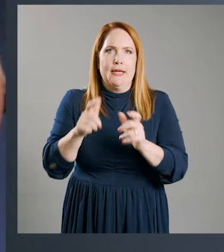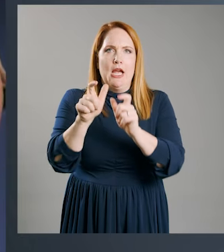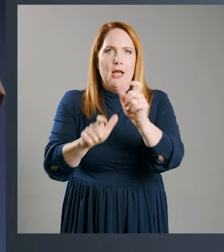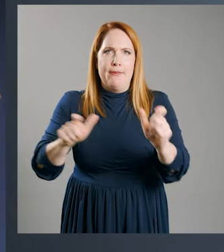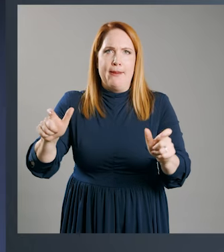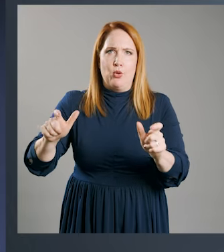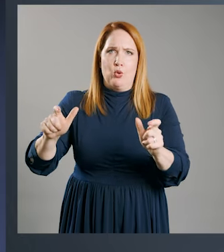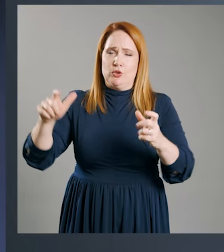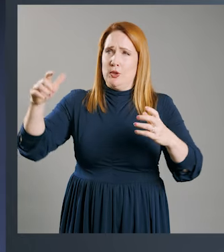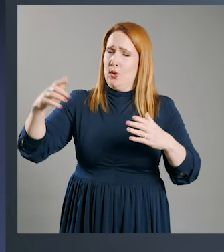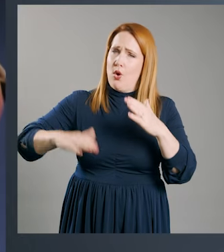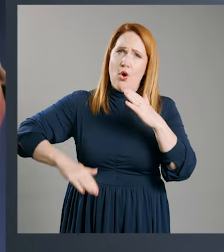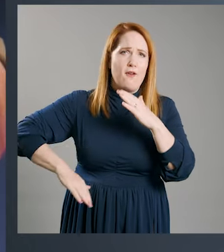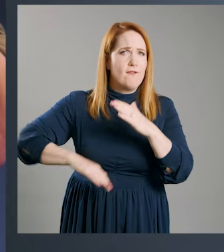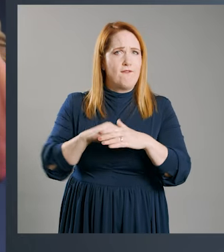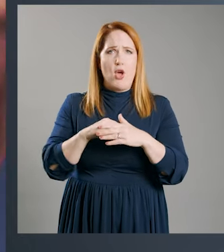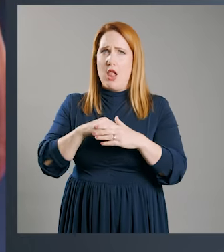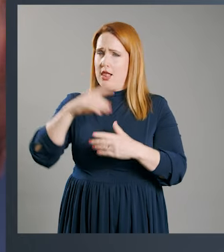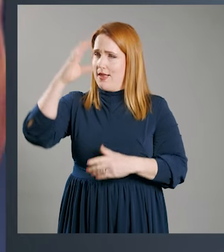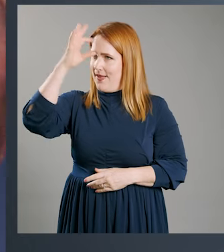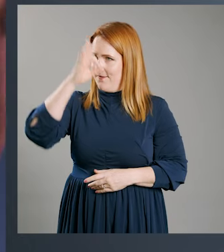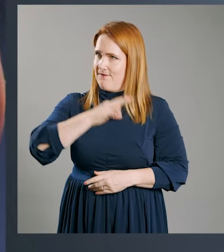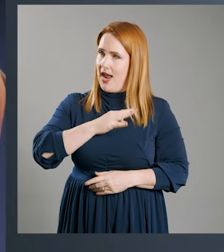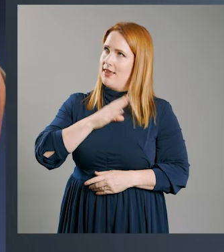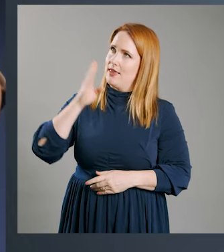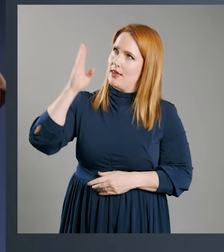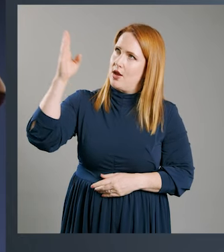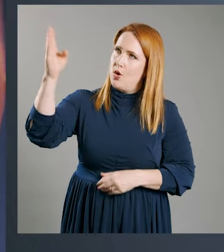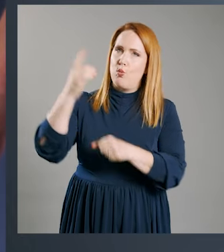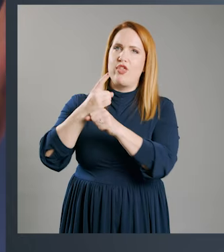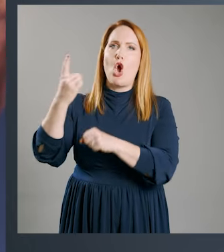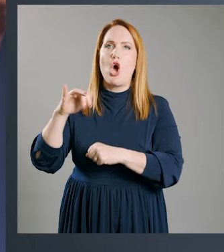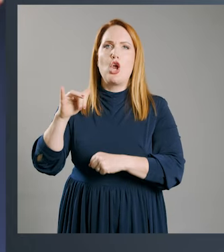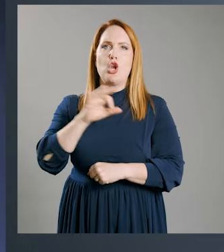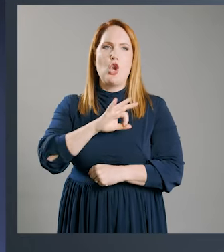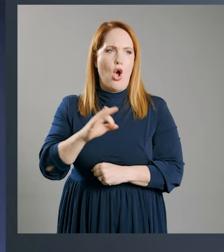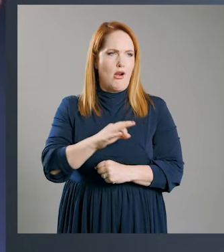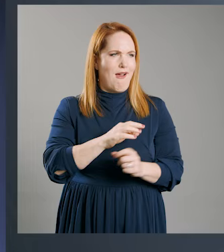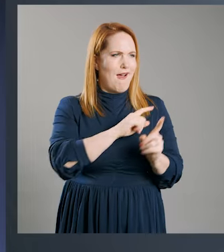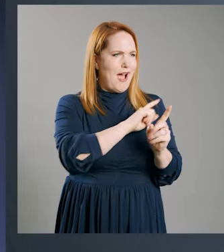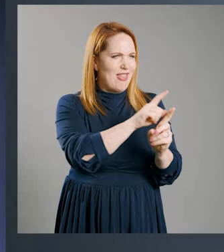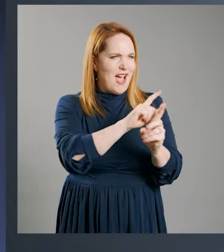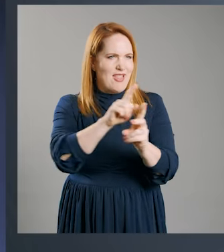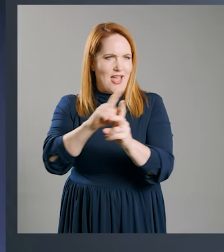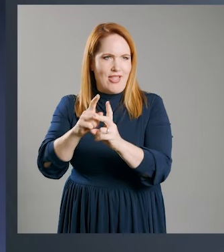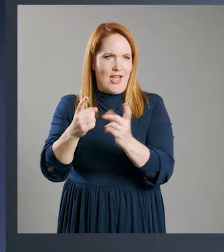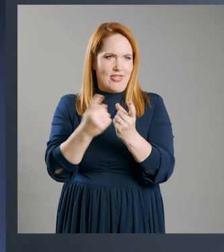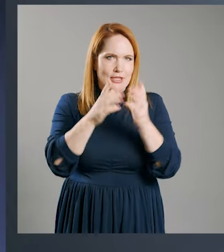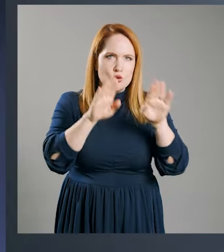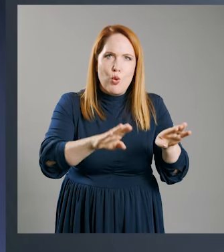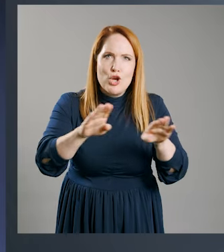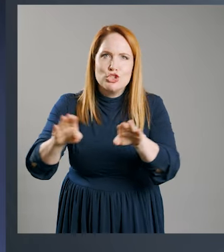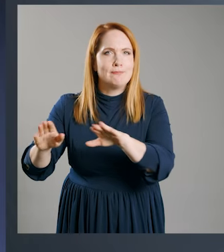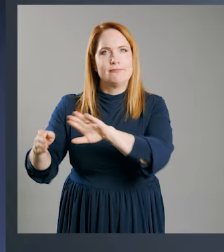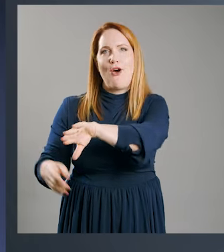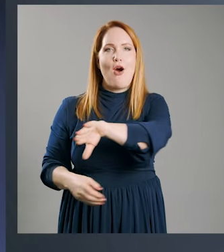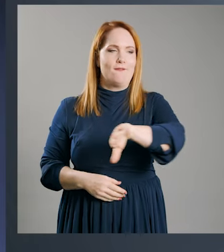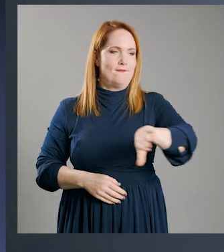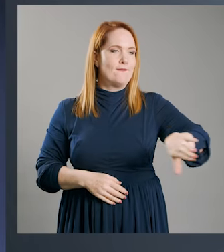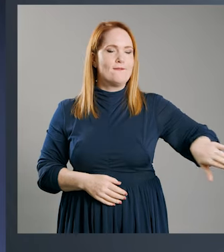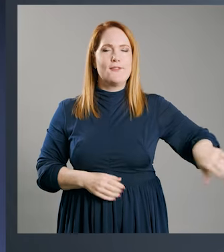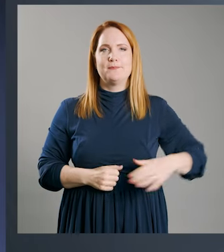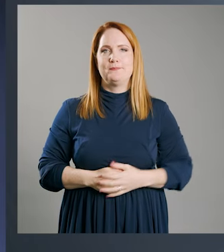literally cling to literally put all of your eggs in one basket, and that's the basket of Jesus.